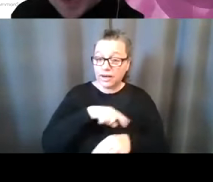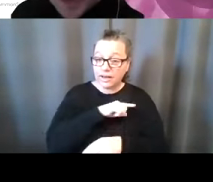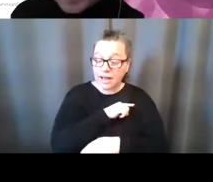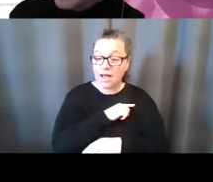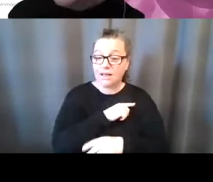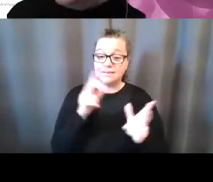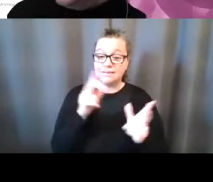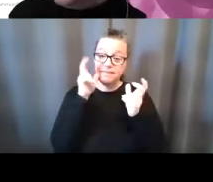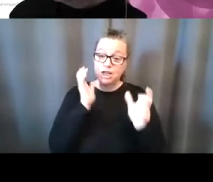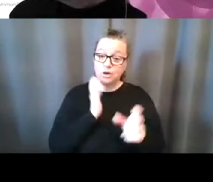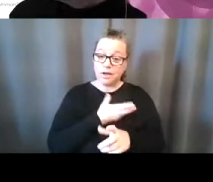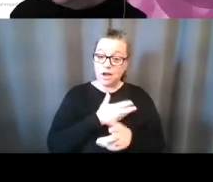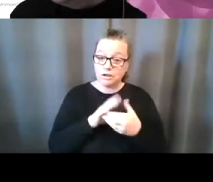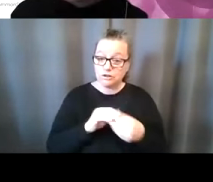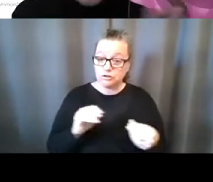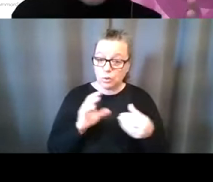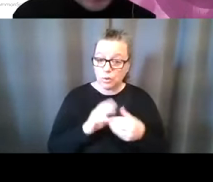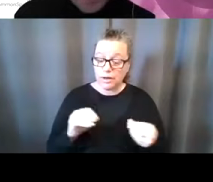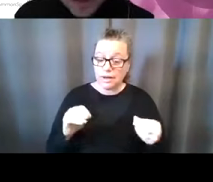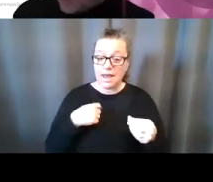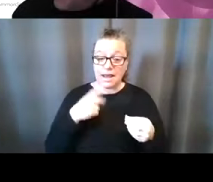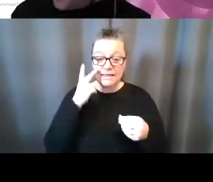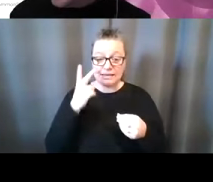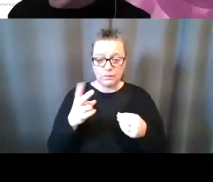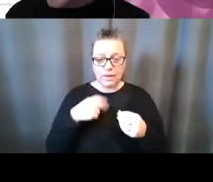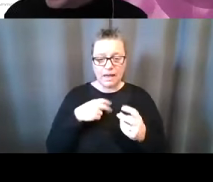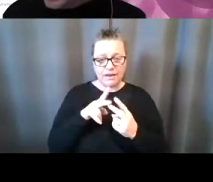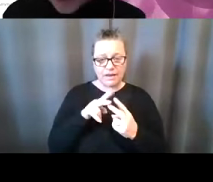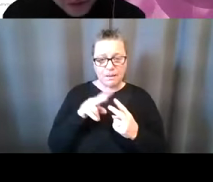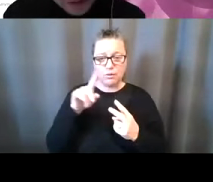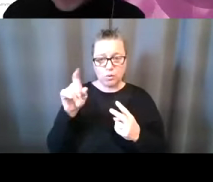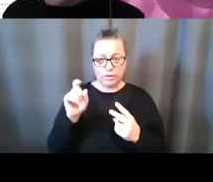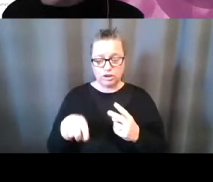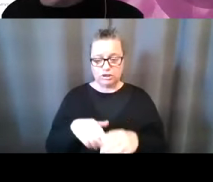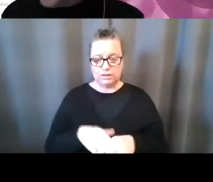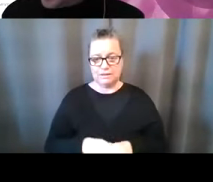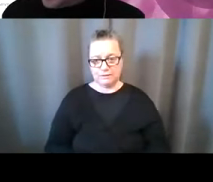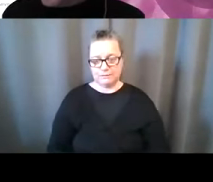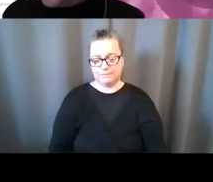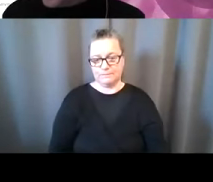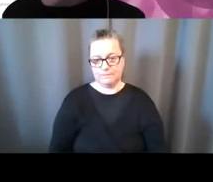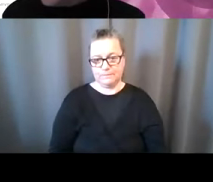our story. And I see we have some couple questions.